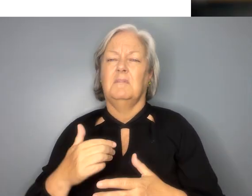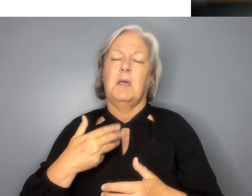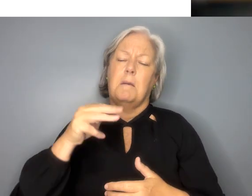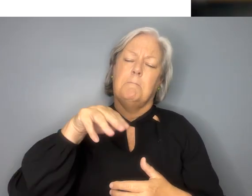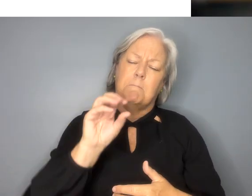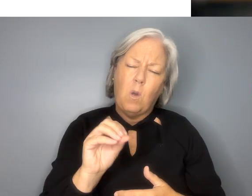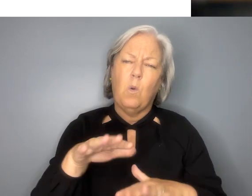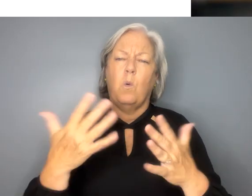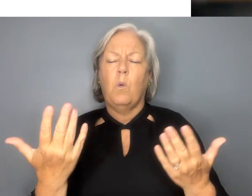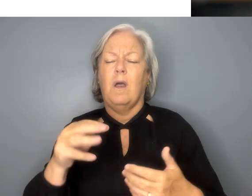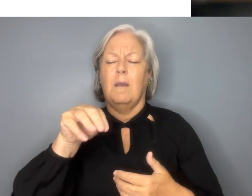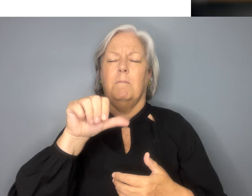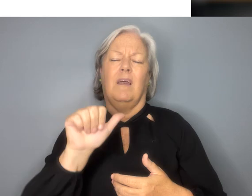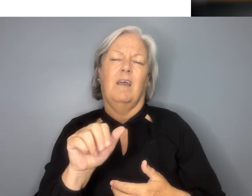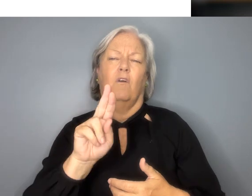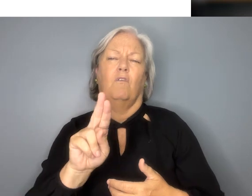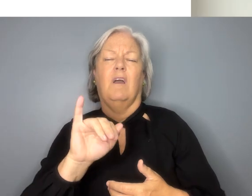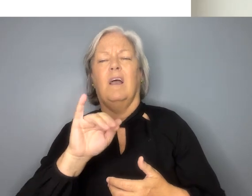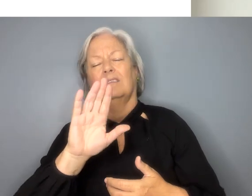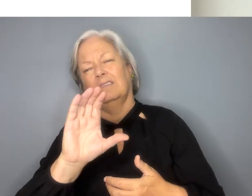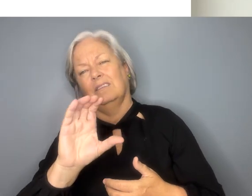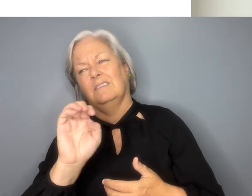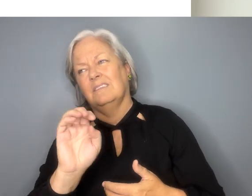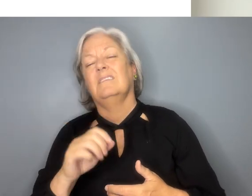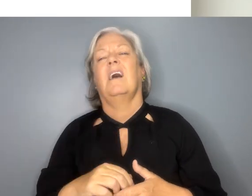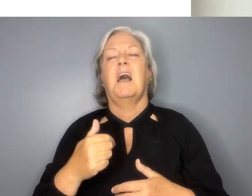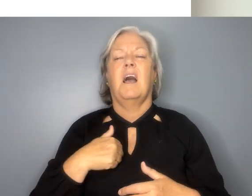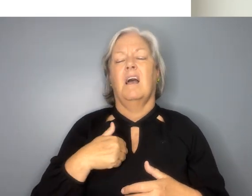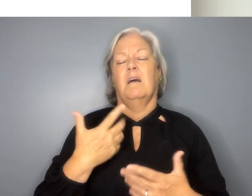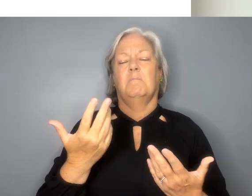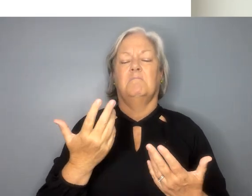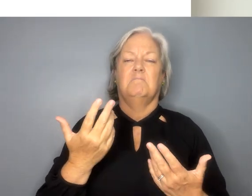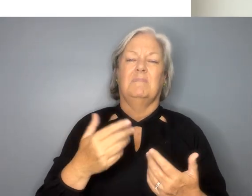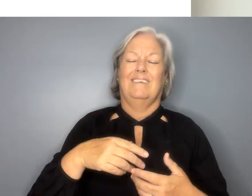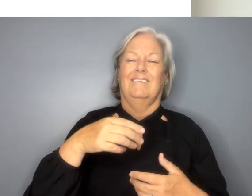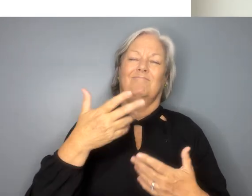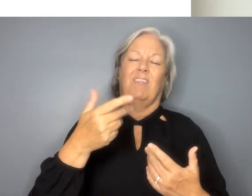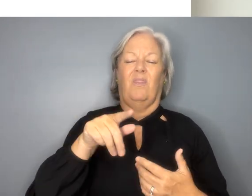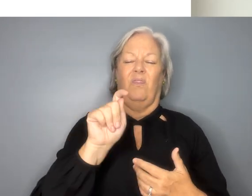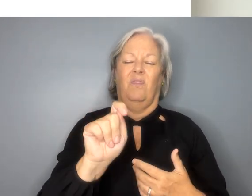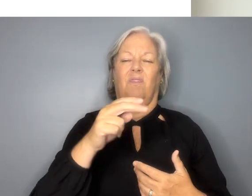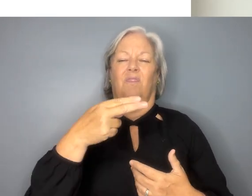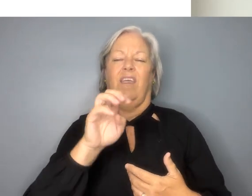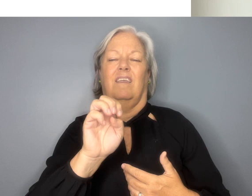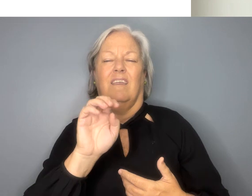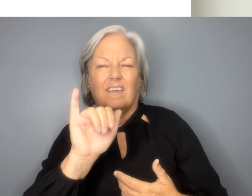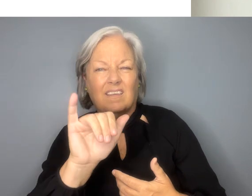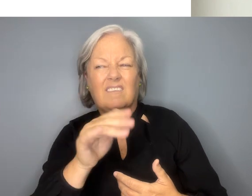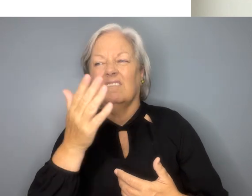I'm Maurice or Mo. I use he, they. I'm a PhD student in religious studies at the University of